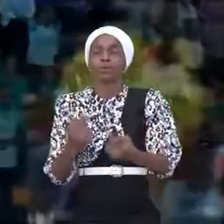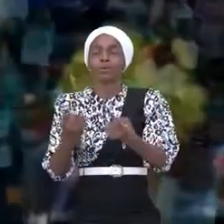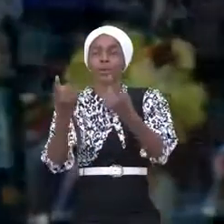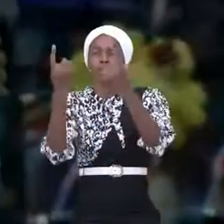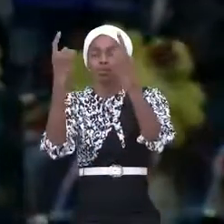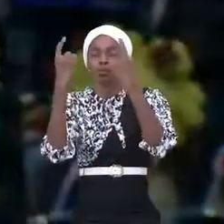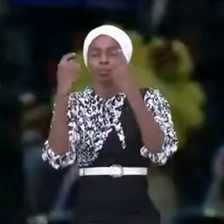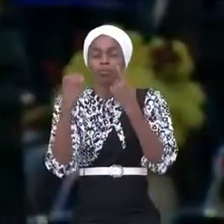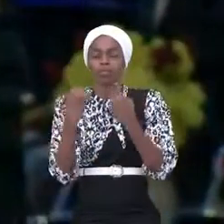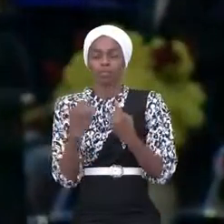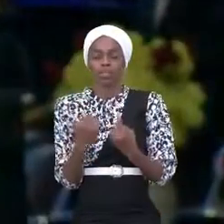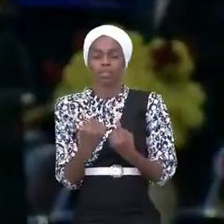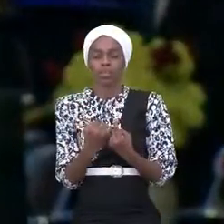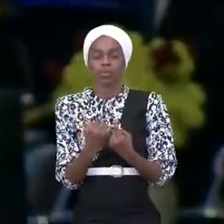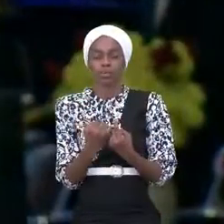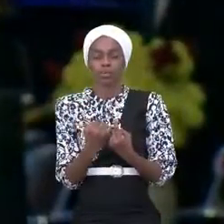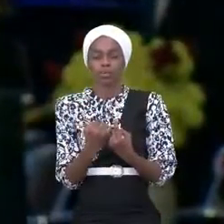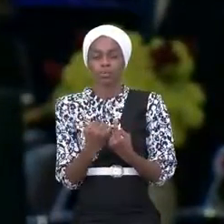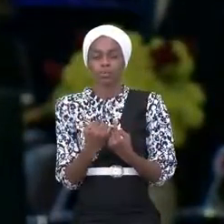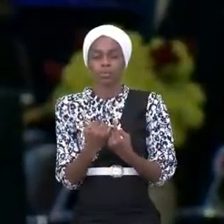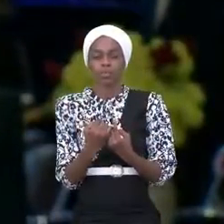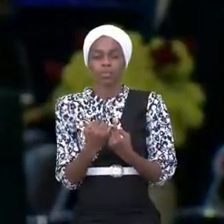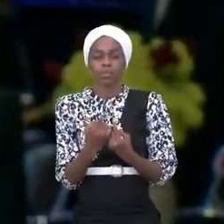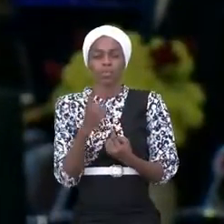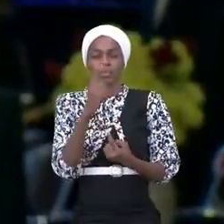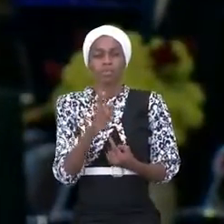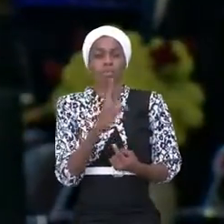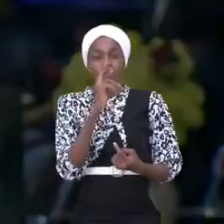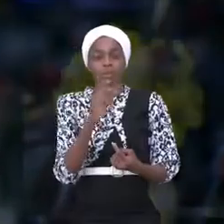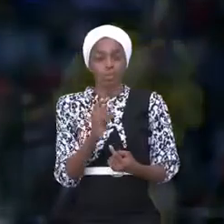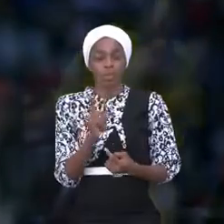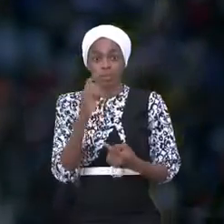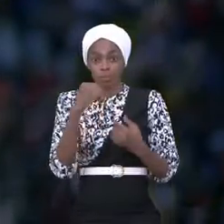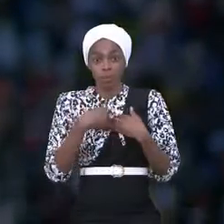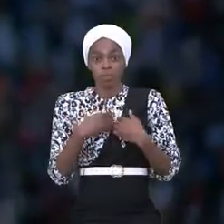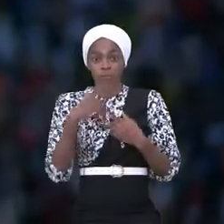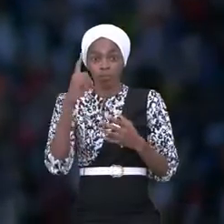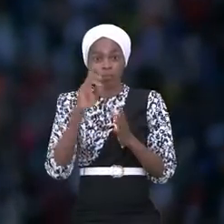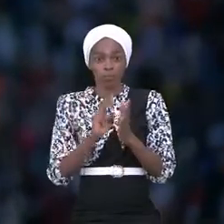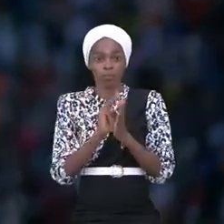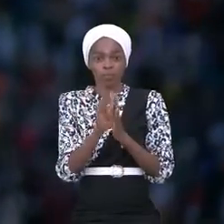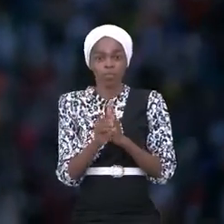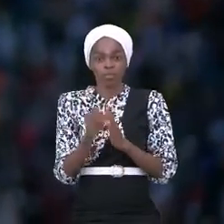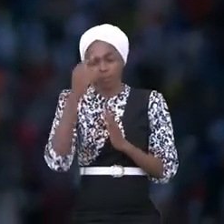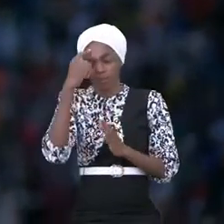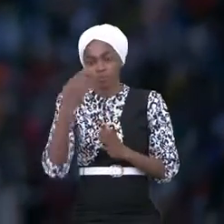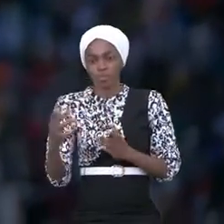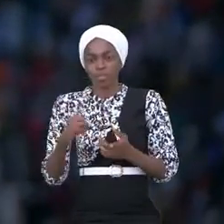You have the next 1 minute for things to shift.